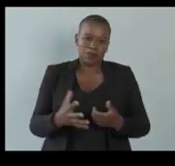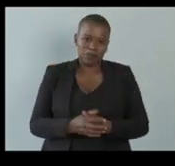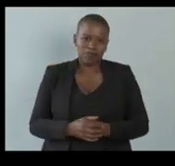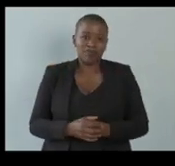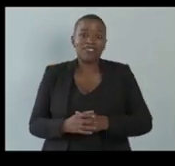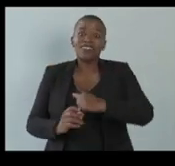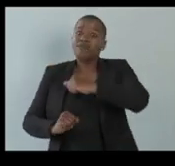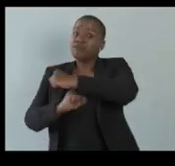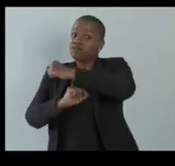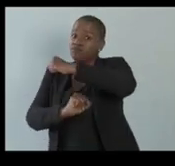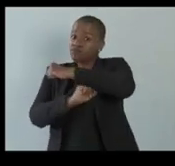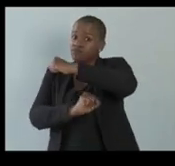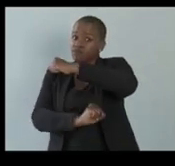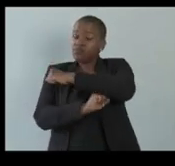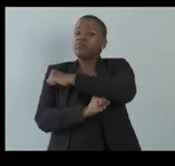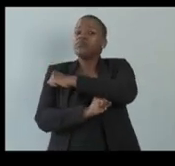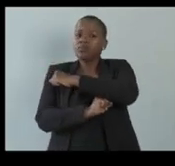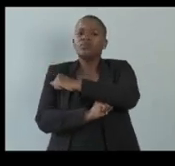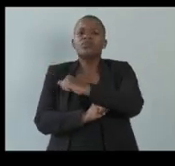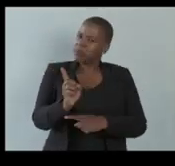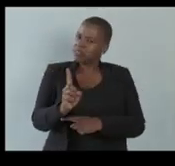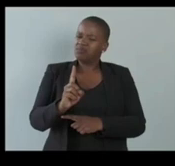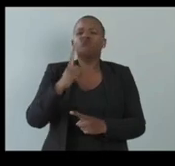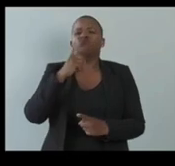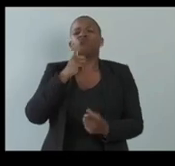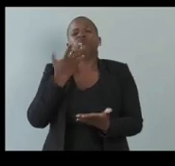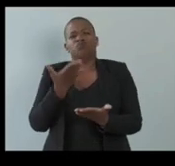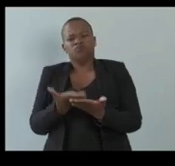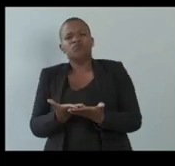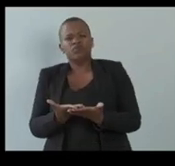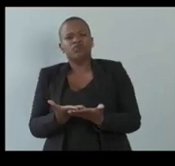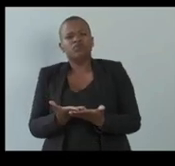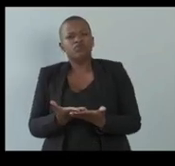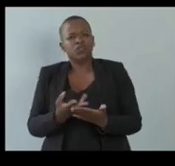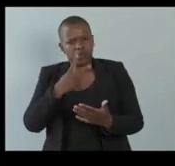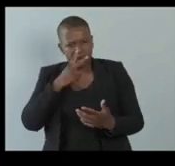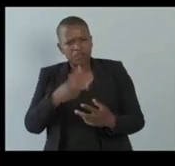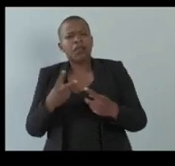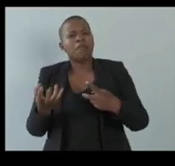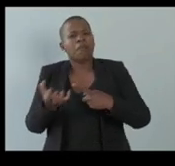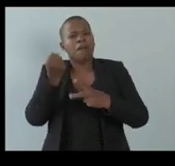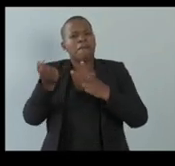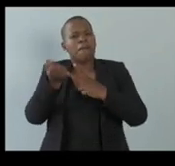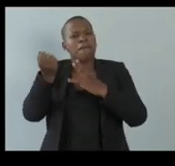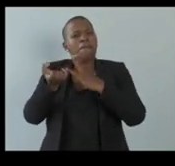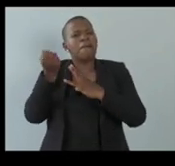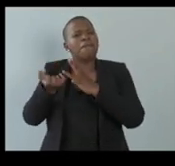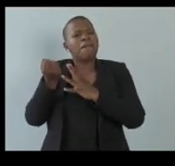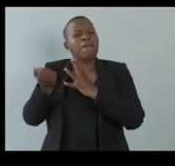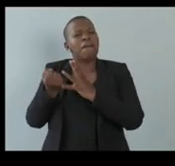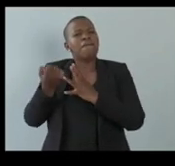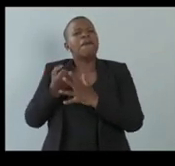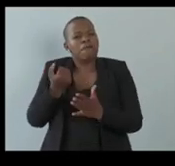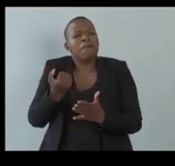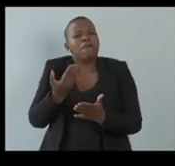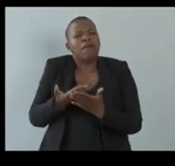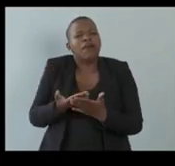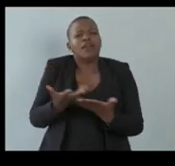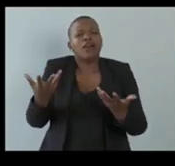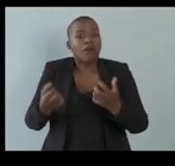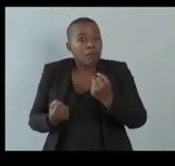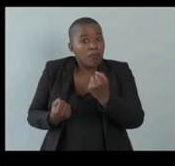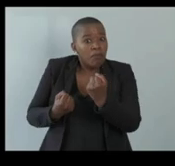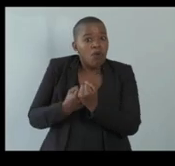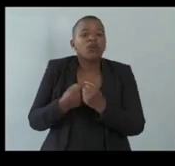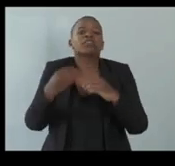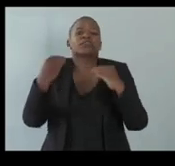growth, but earnings growth was softer. Adjusting for the sale of the ATM hardware and support business of Altron Managed